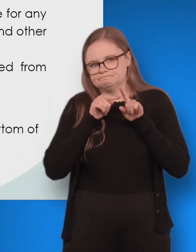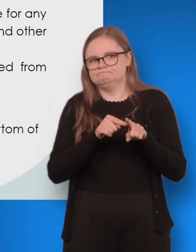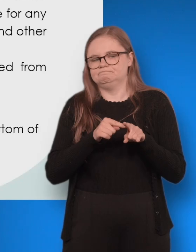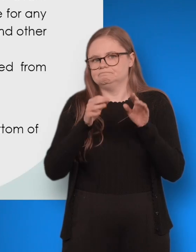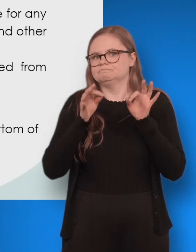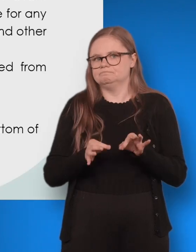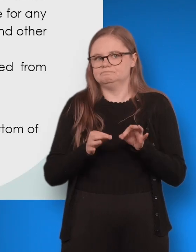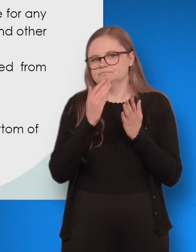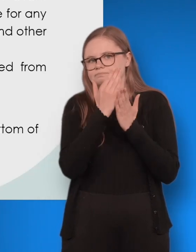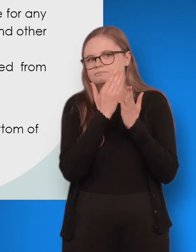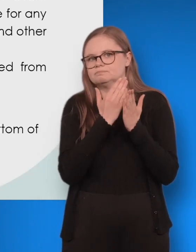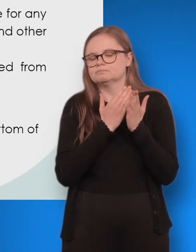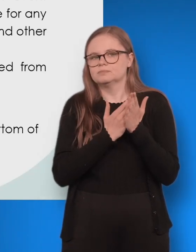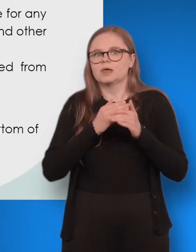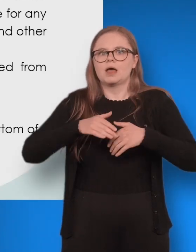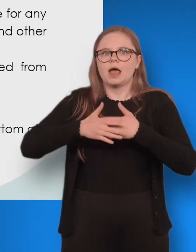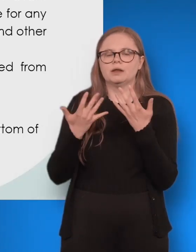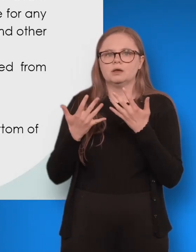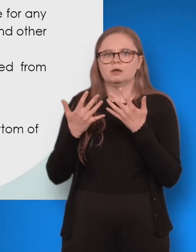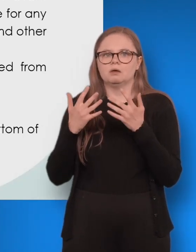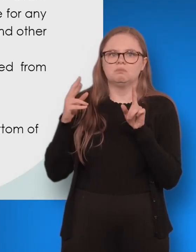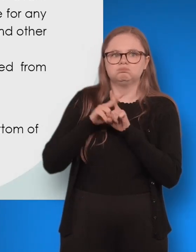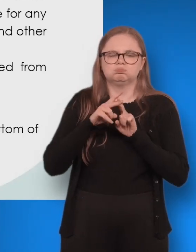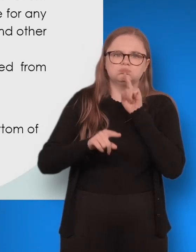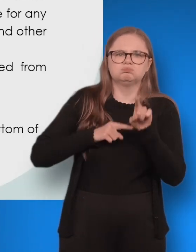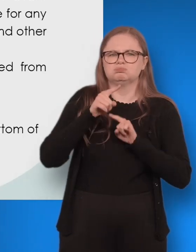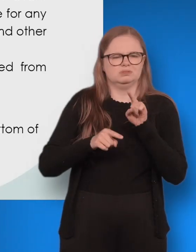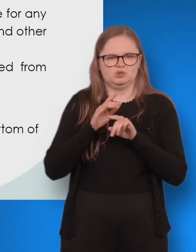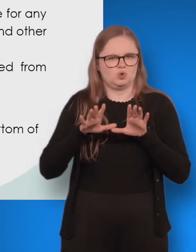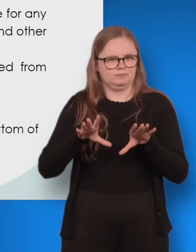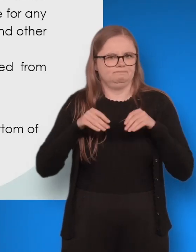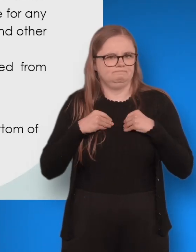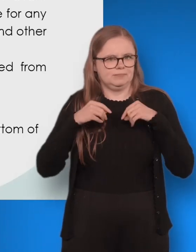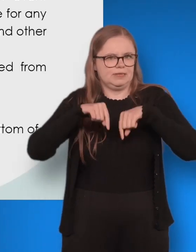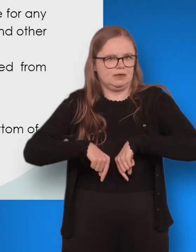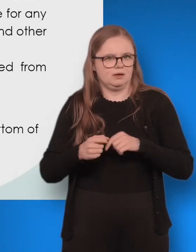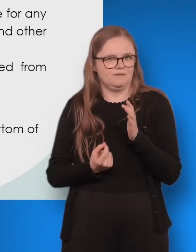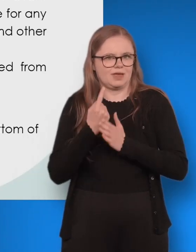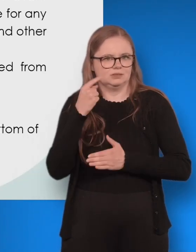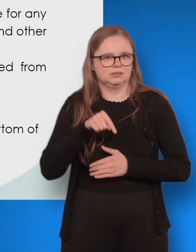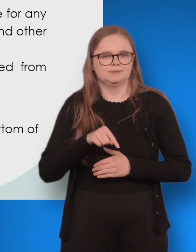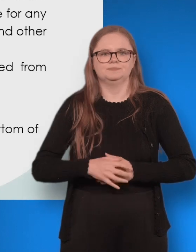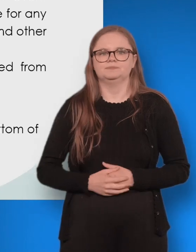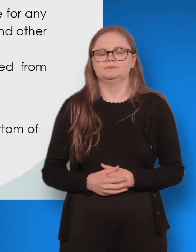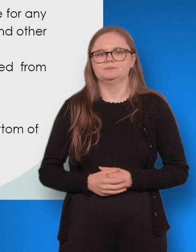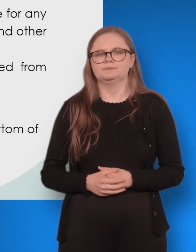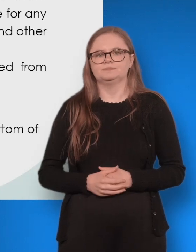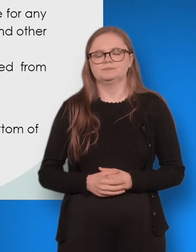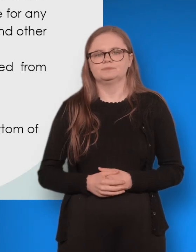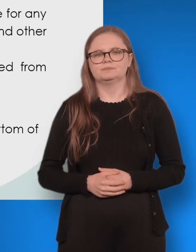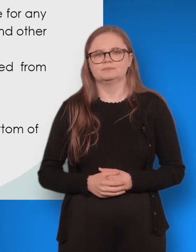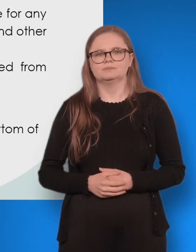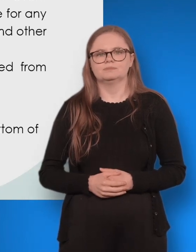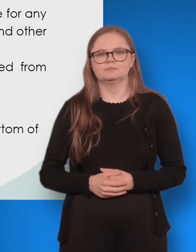closely. We won't tolerate any kind of harassment in this event in any form,